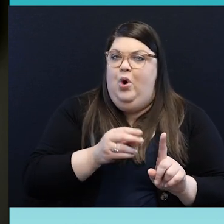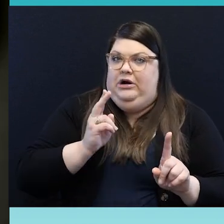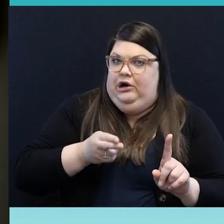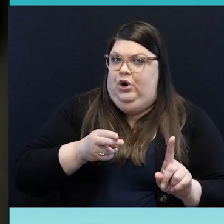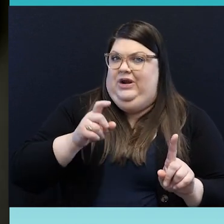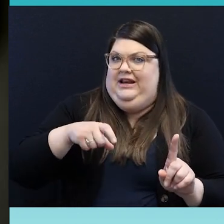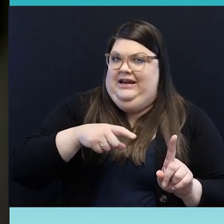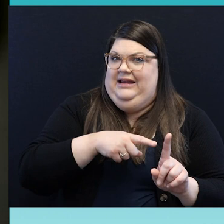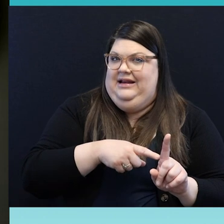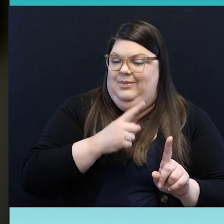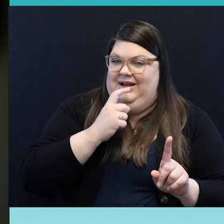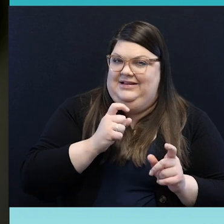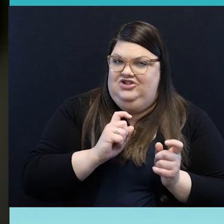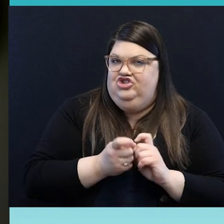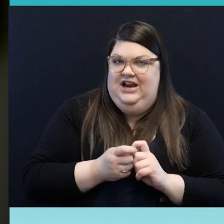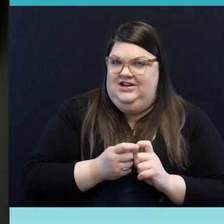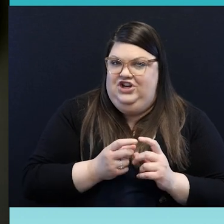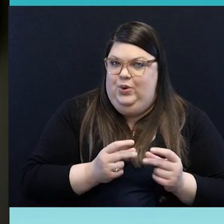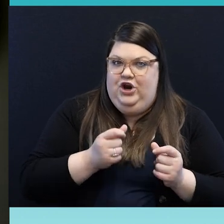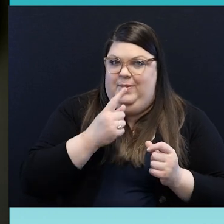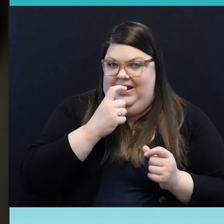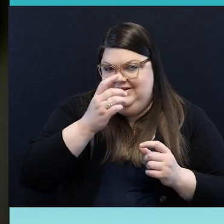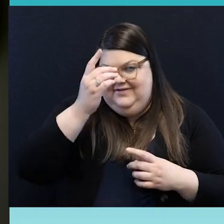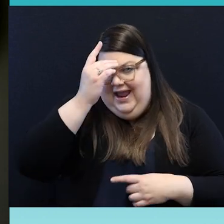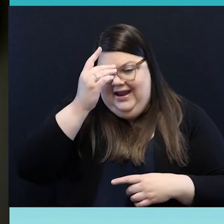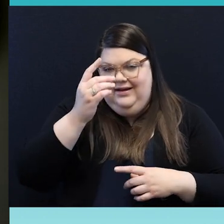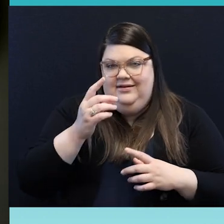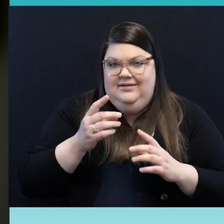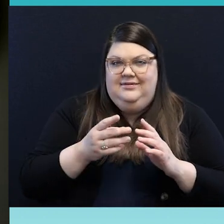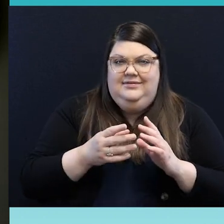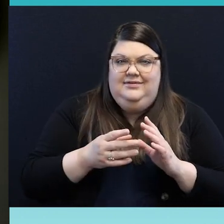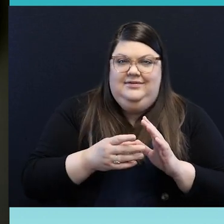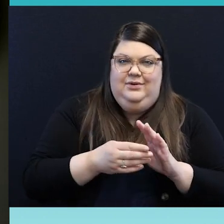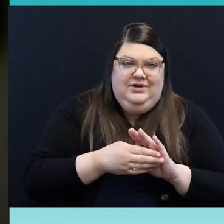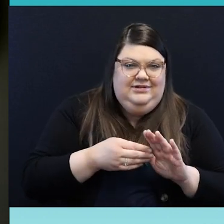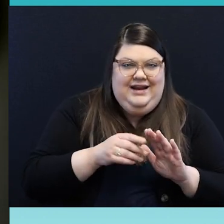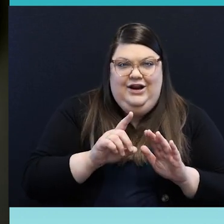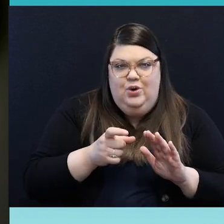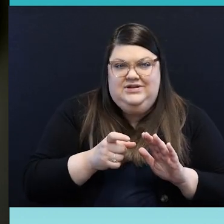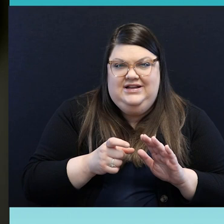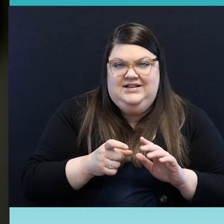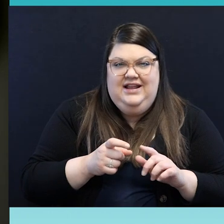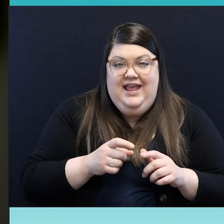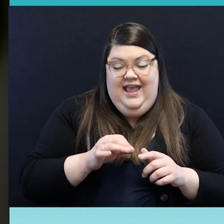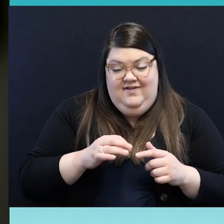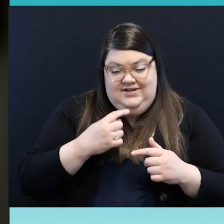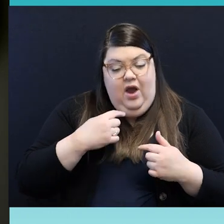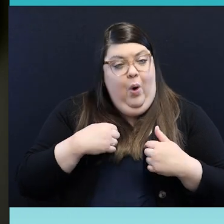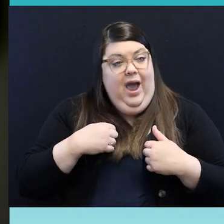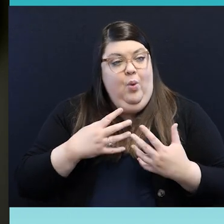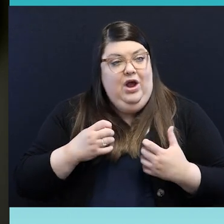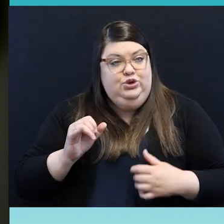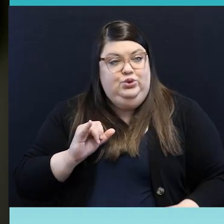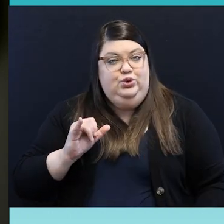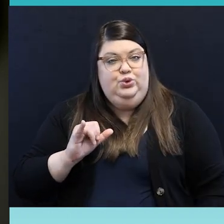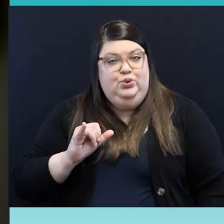going to be changing quicker for them, maybe because of a diagnosis or their age, they will feel that this is not something that they